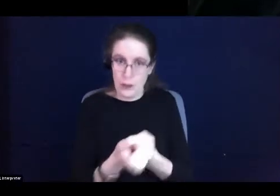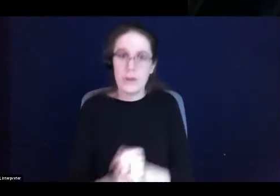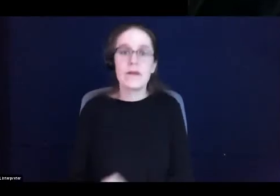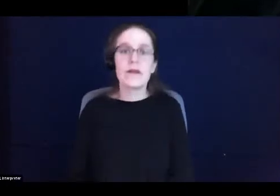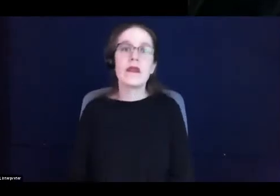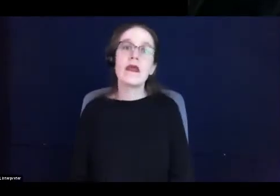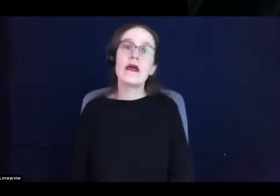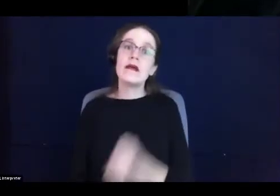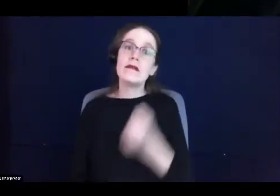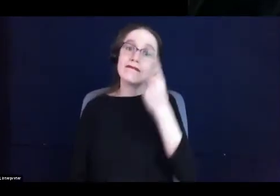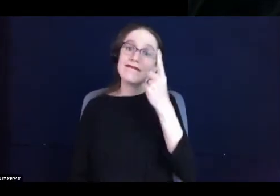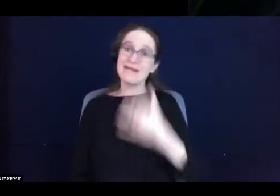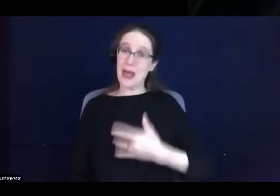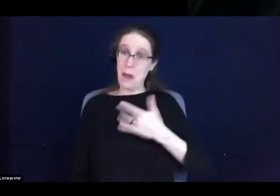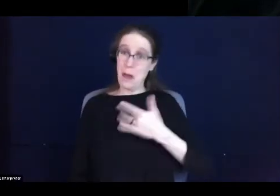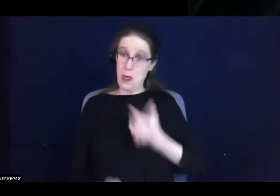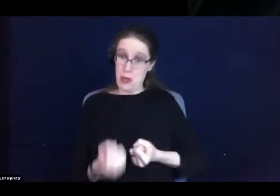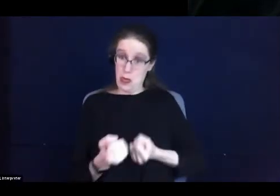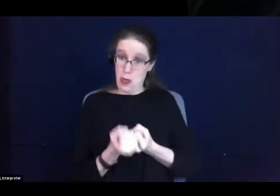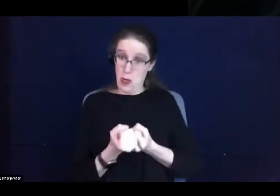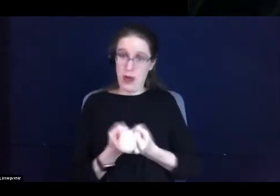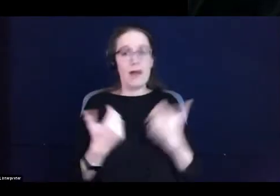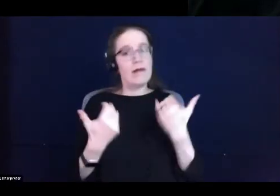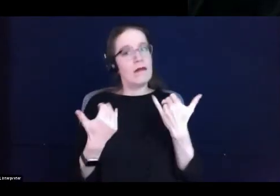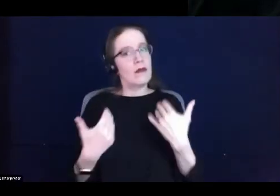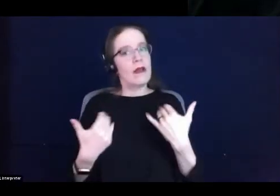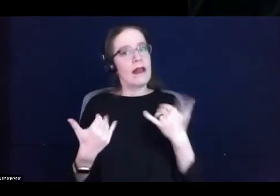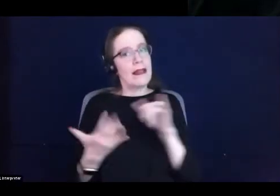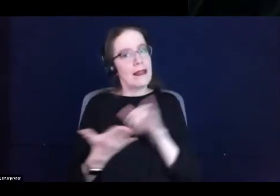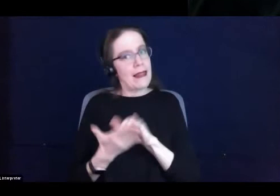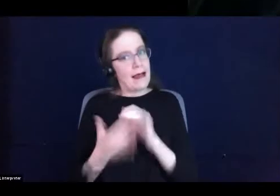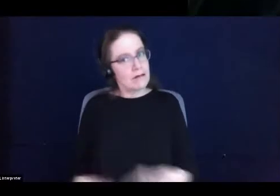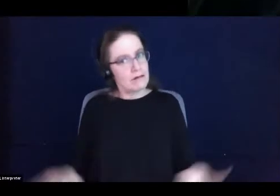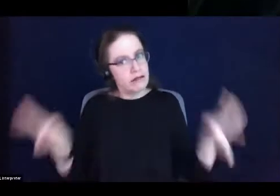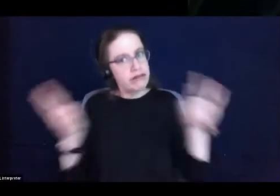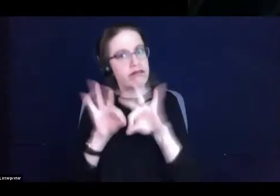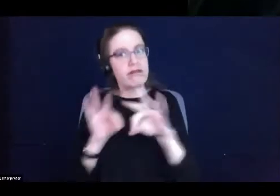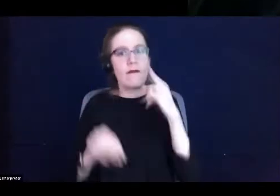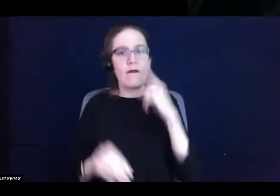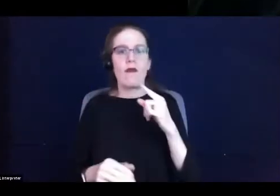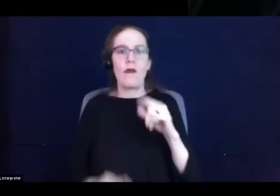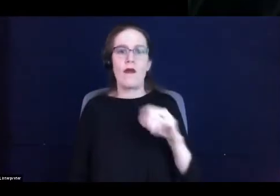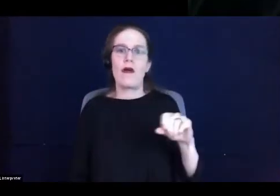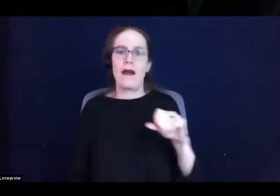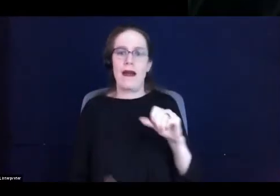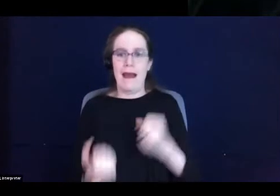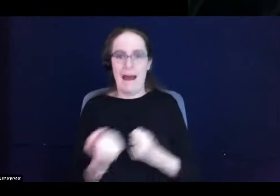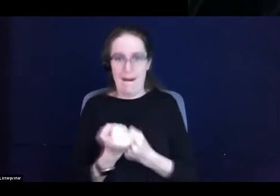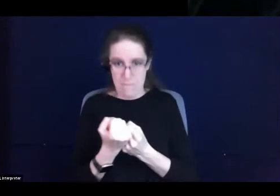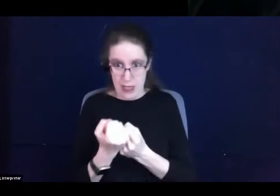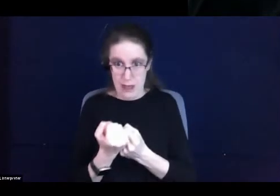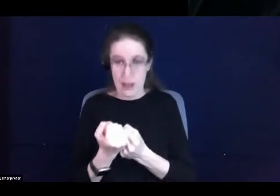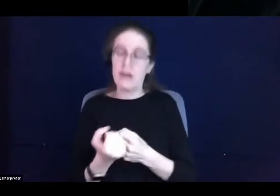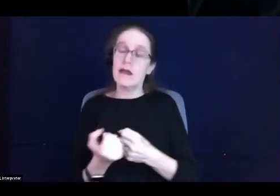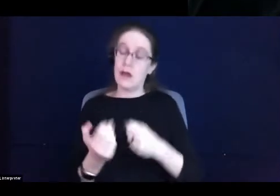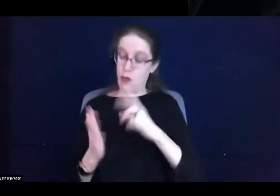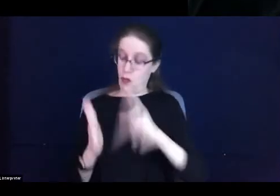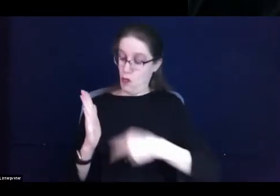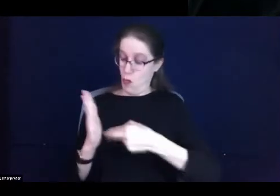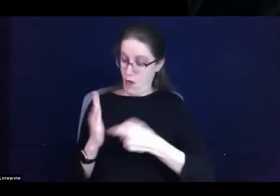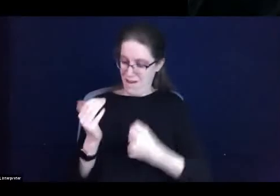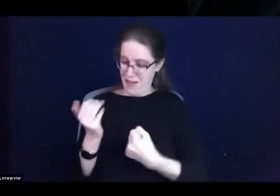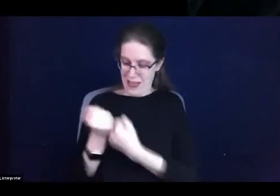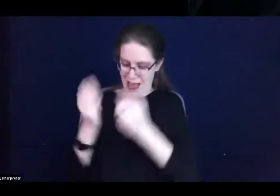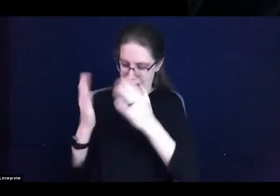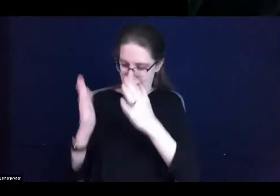Emotional support is a key part of sexual violence advocacy. When we talk about the role of a sexual violence advocate, we highlight